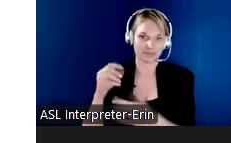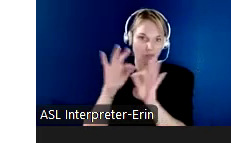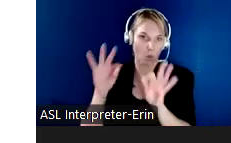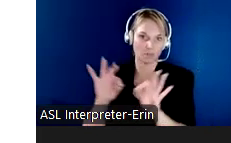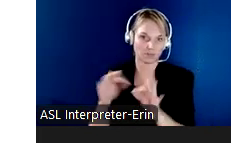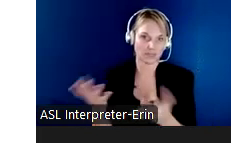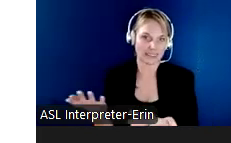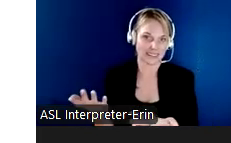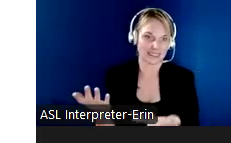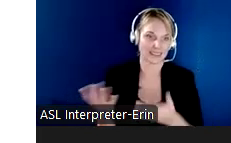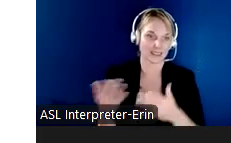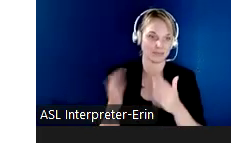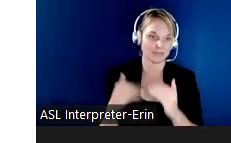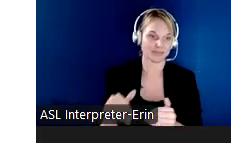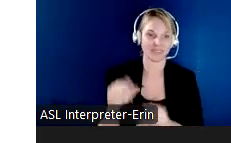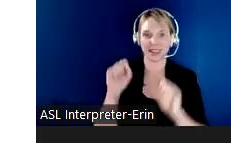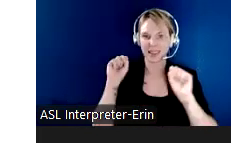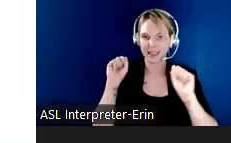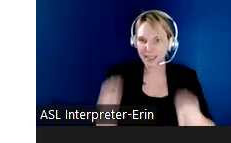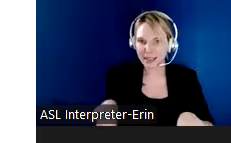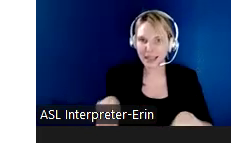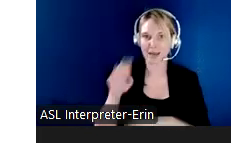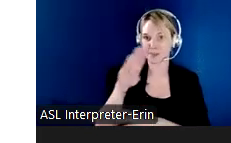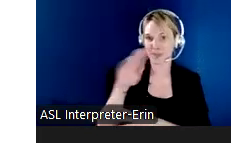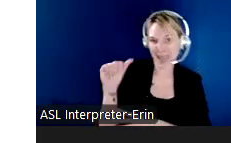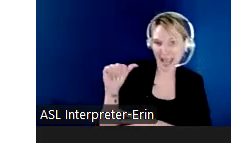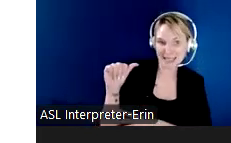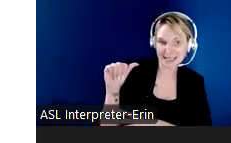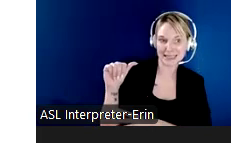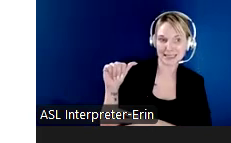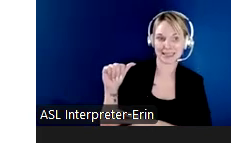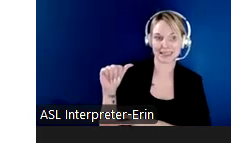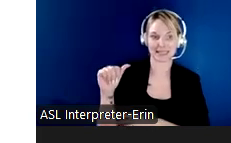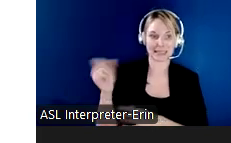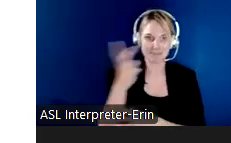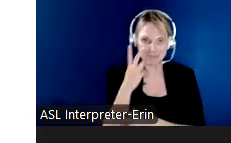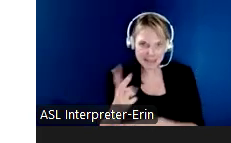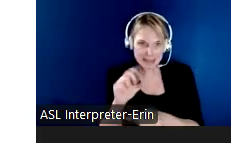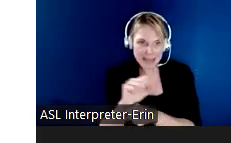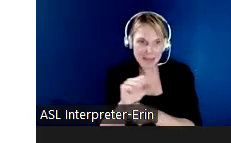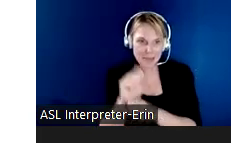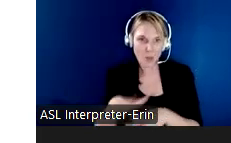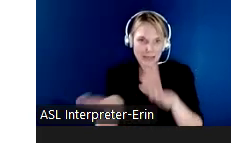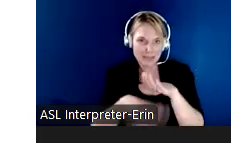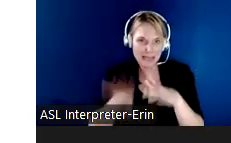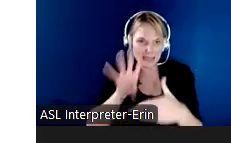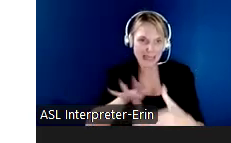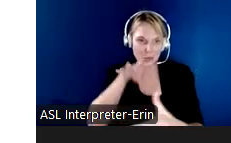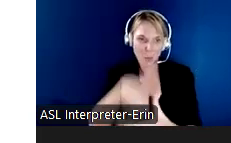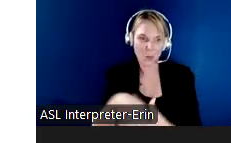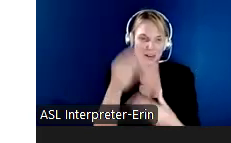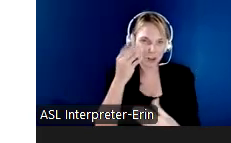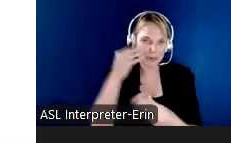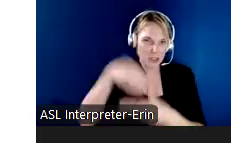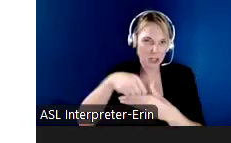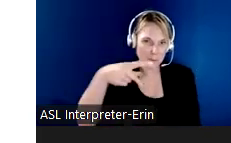And then lastly, can BAs see employees' basic enrollment information in the portal? And answer to that right now